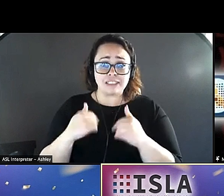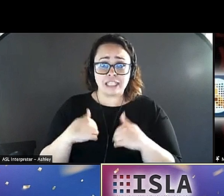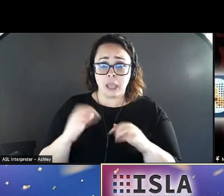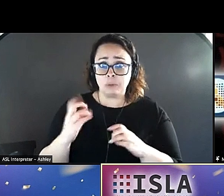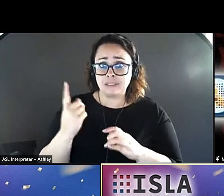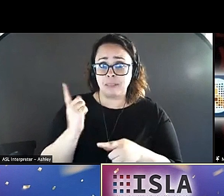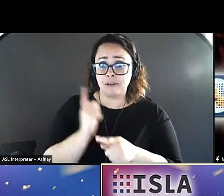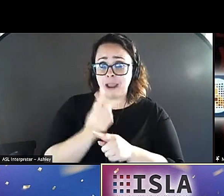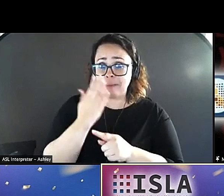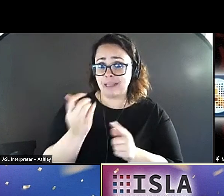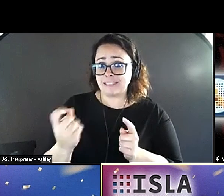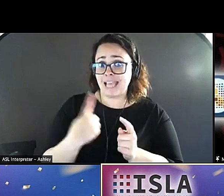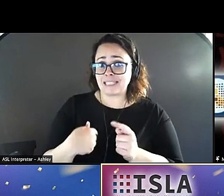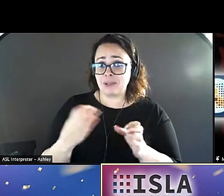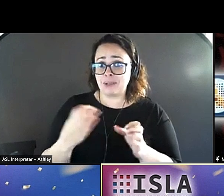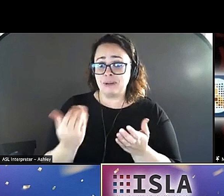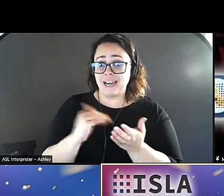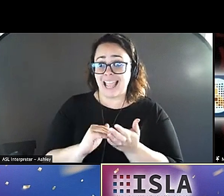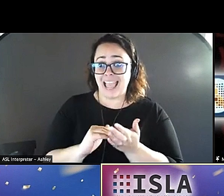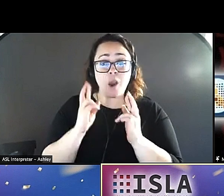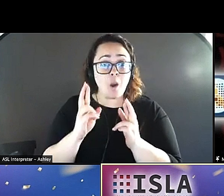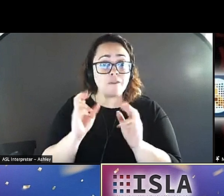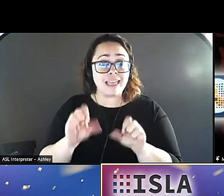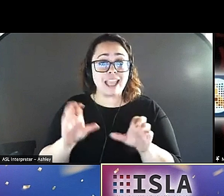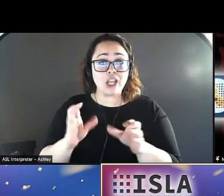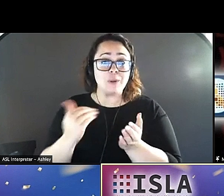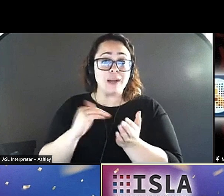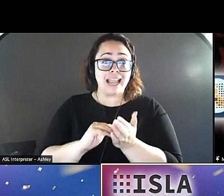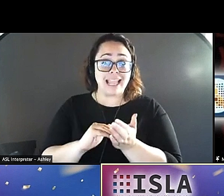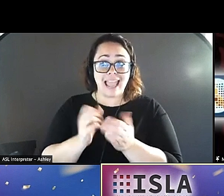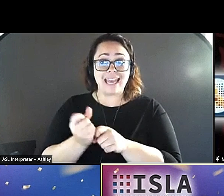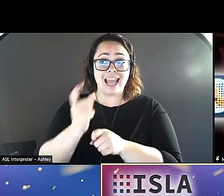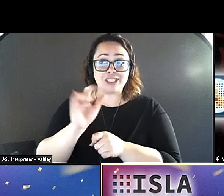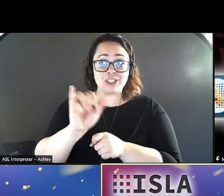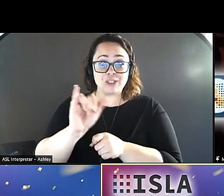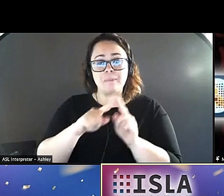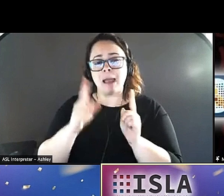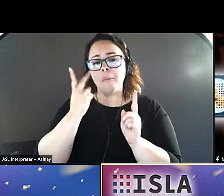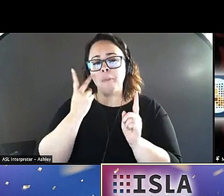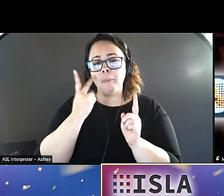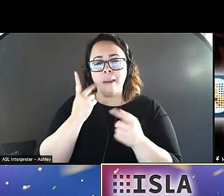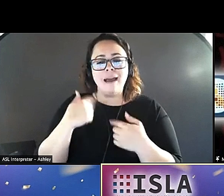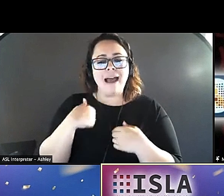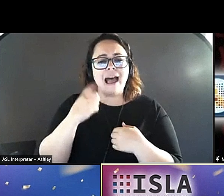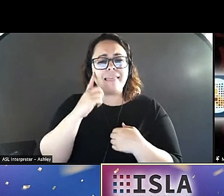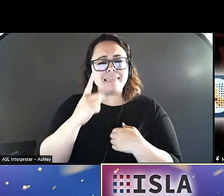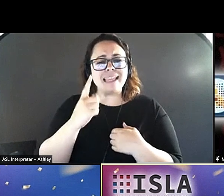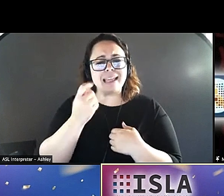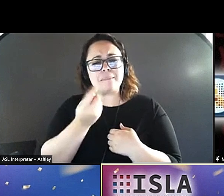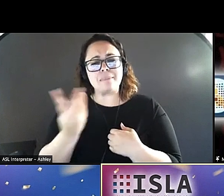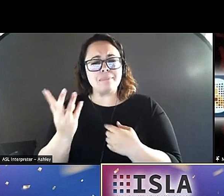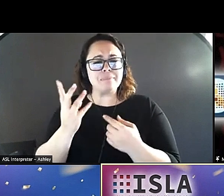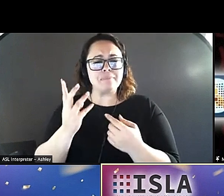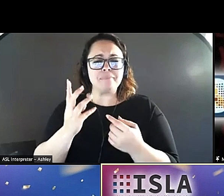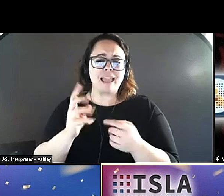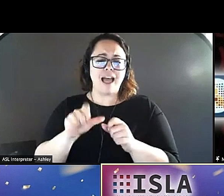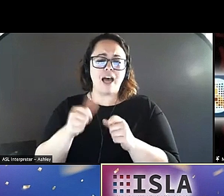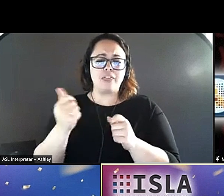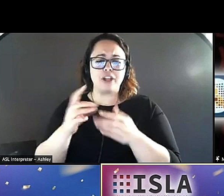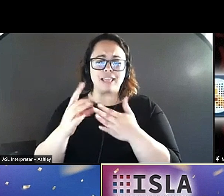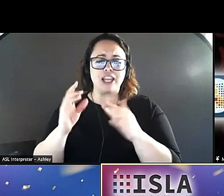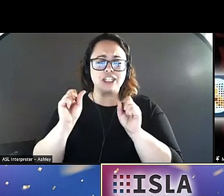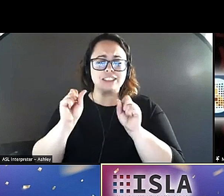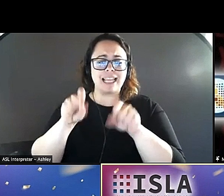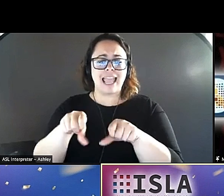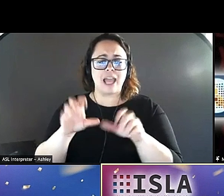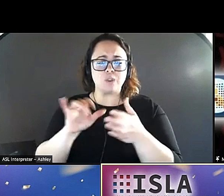me to do it again. Hopefully, I get another opportunity to do this again. But we'll see, right? I think there are plenty of other security leaders here that can provide input,